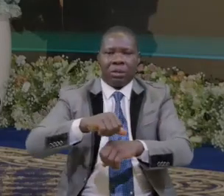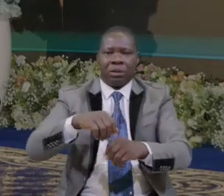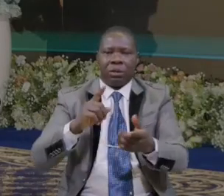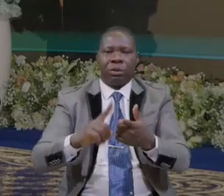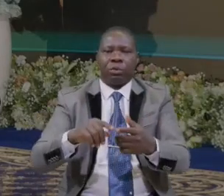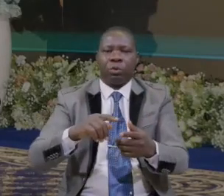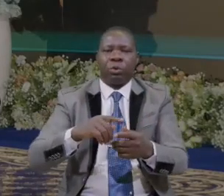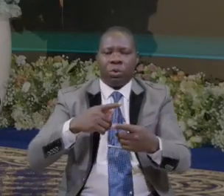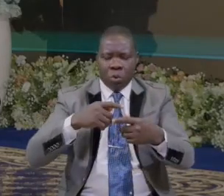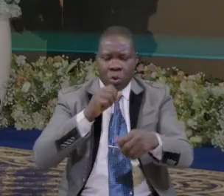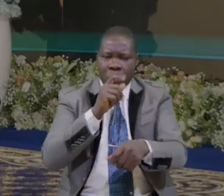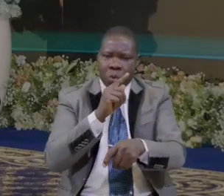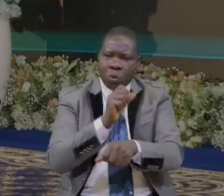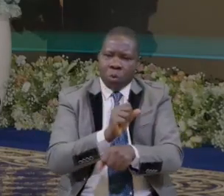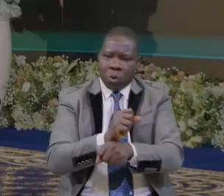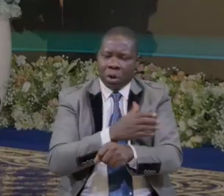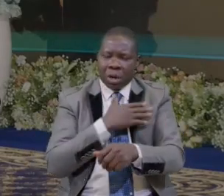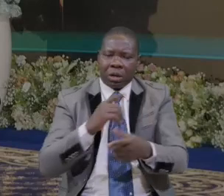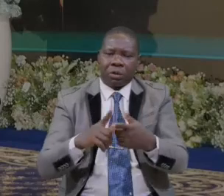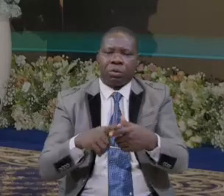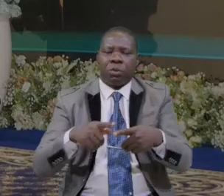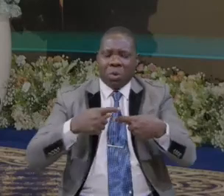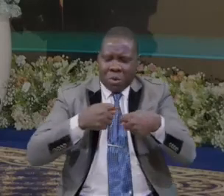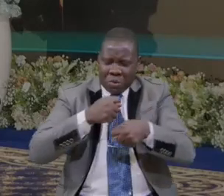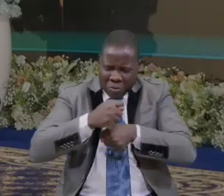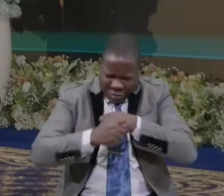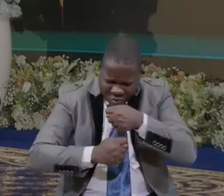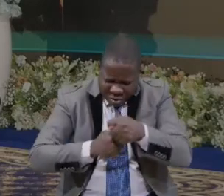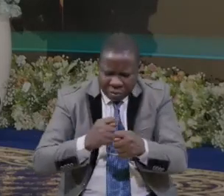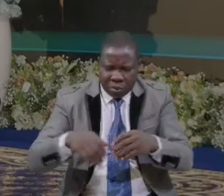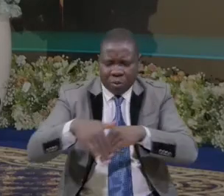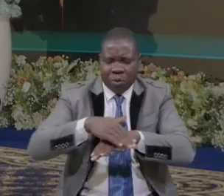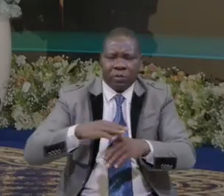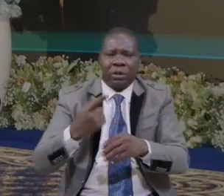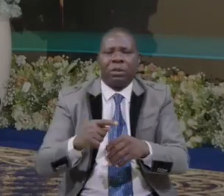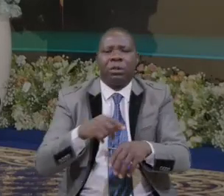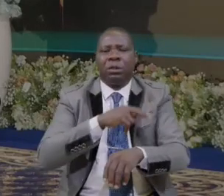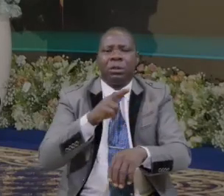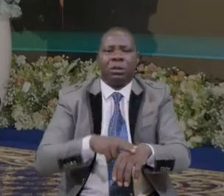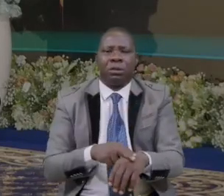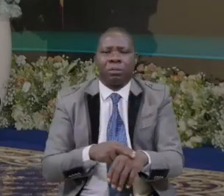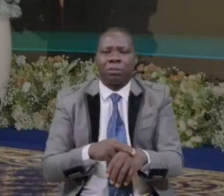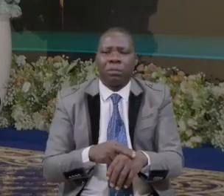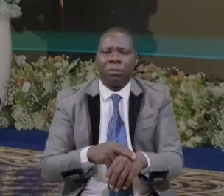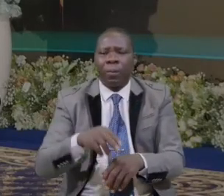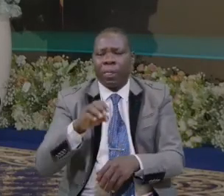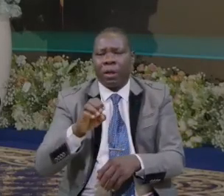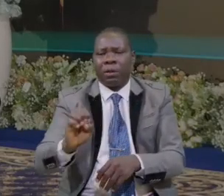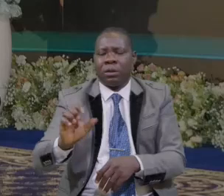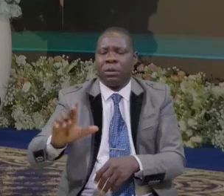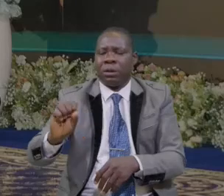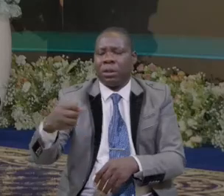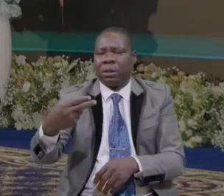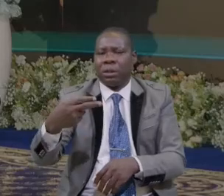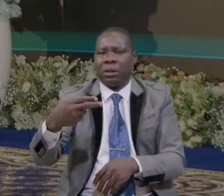to travail over the nation. Now, Elijah came to the nation in 1 Corinthians chapter